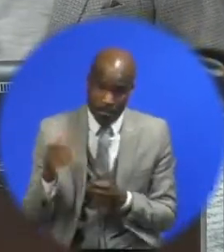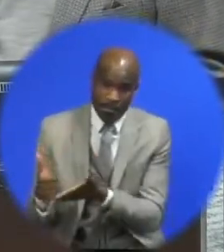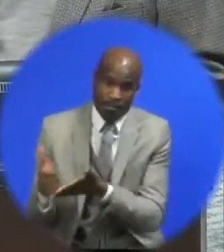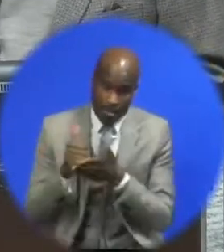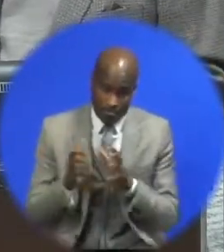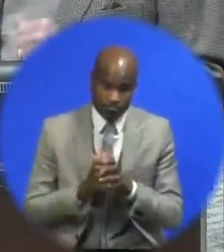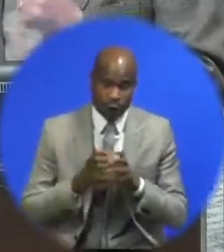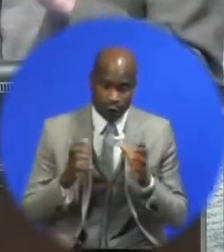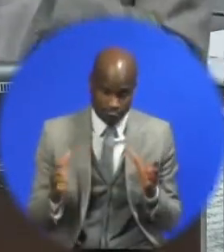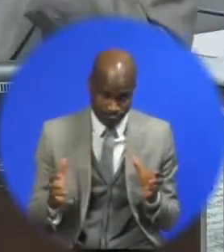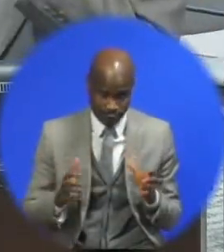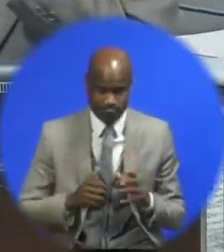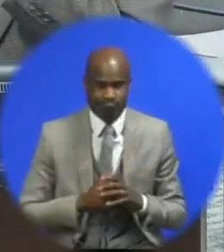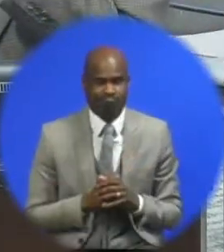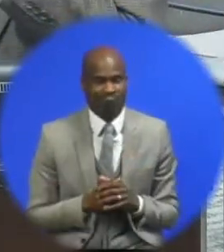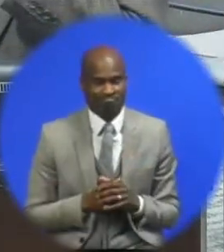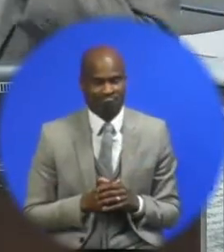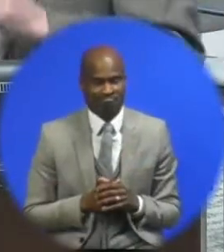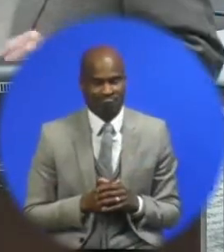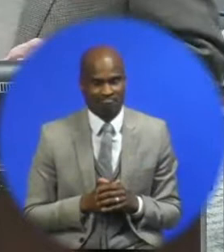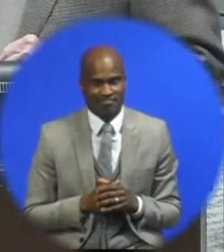this area.